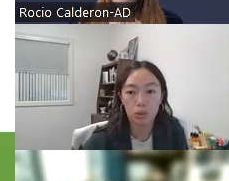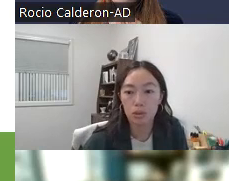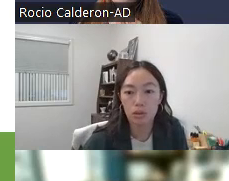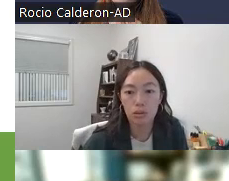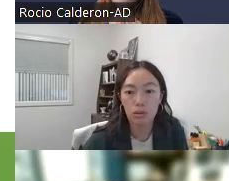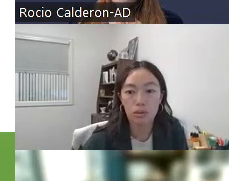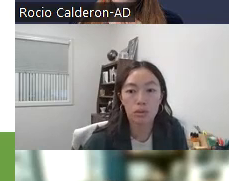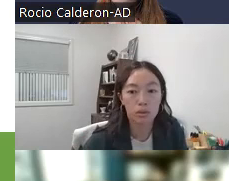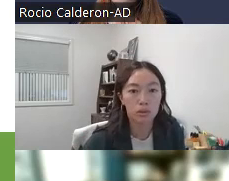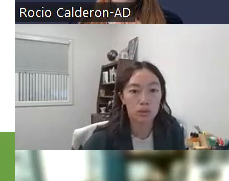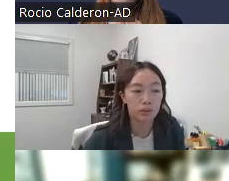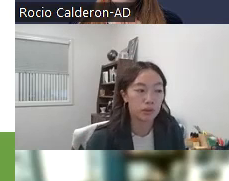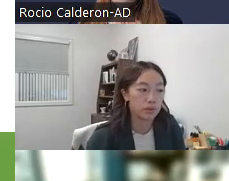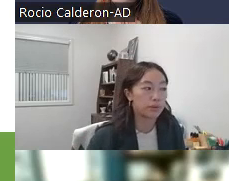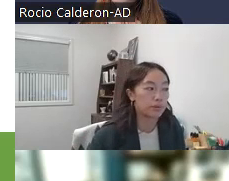those proposals.